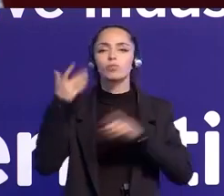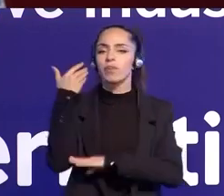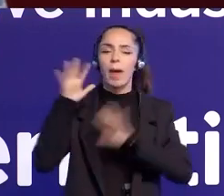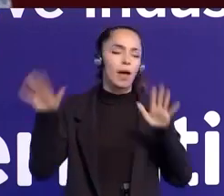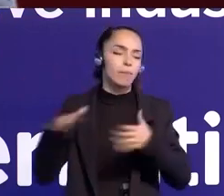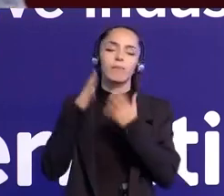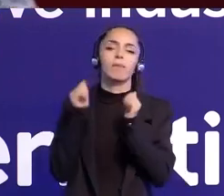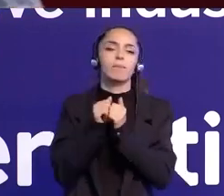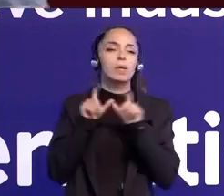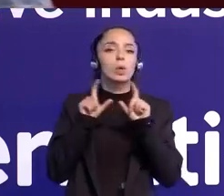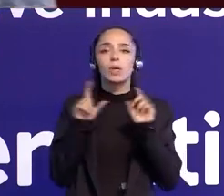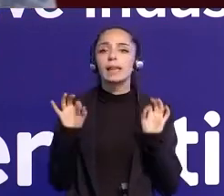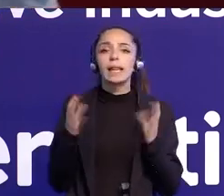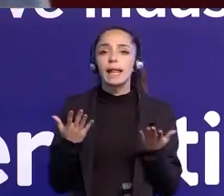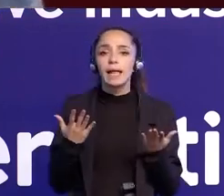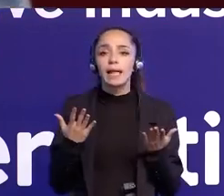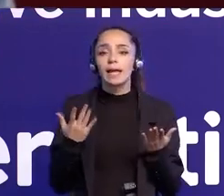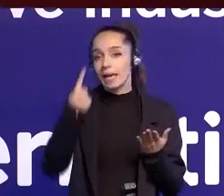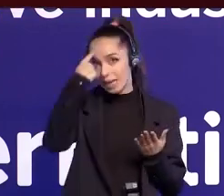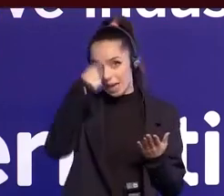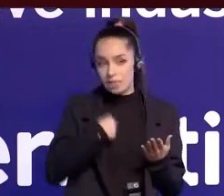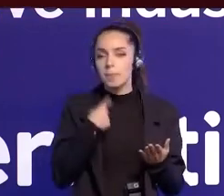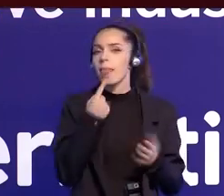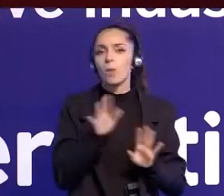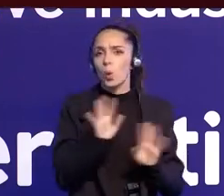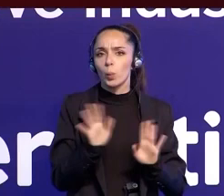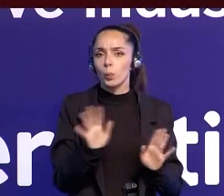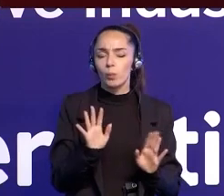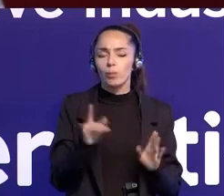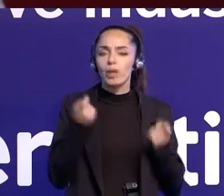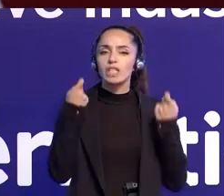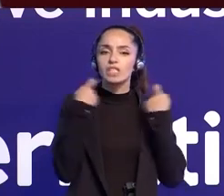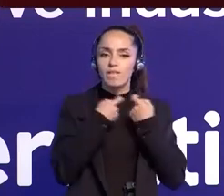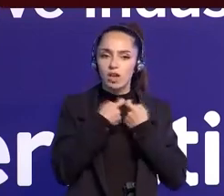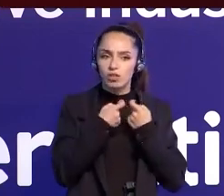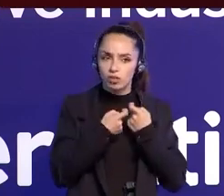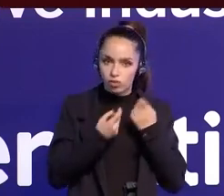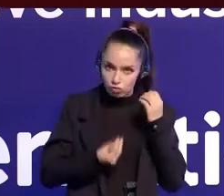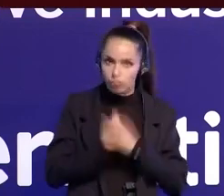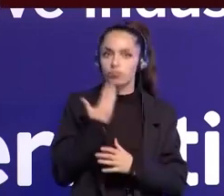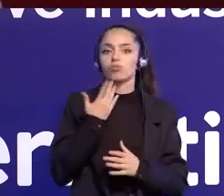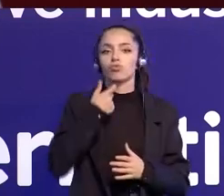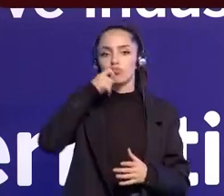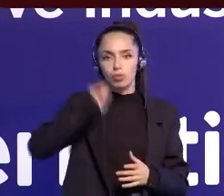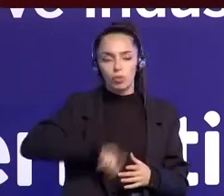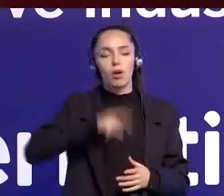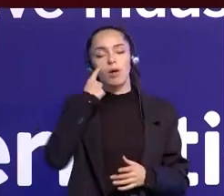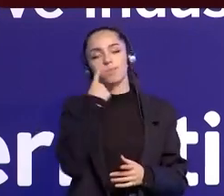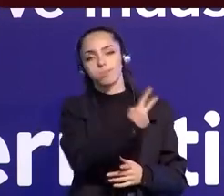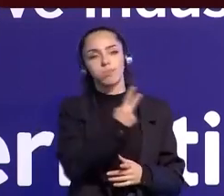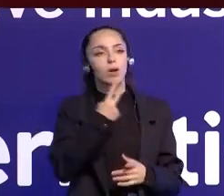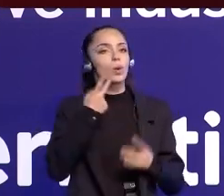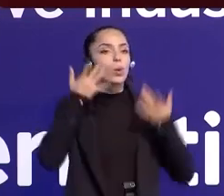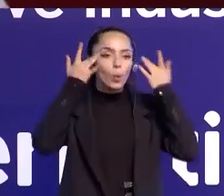official institutions. The war has shown that the cultural landscape of Ukraine is very diverse. We have a lot